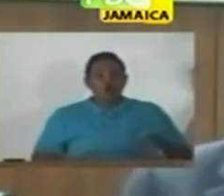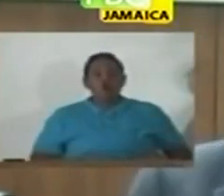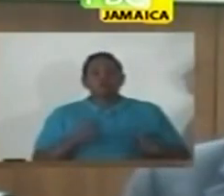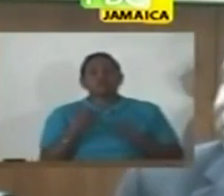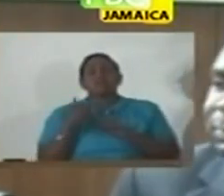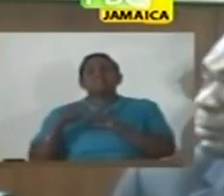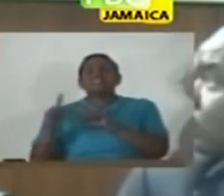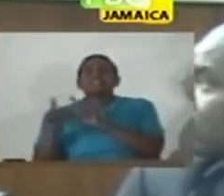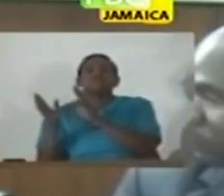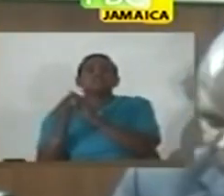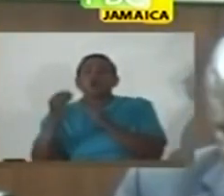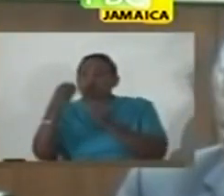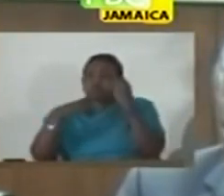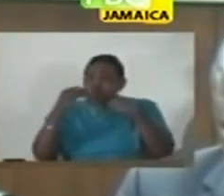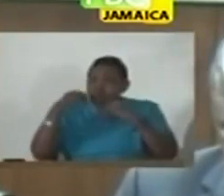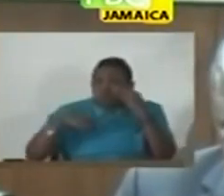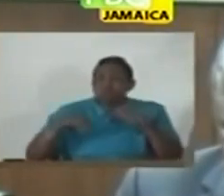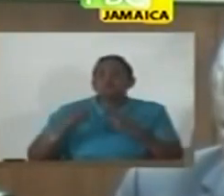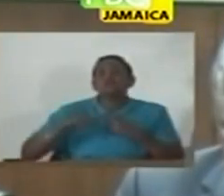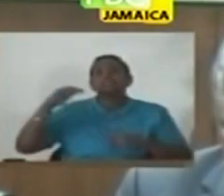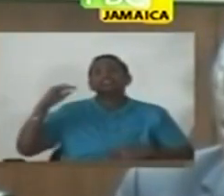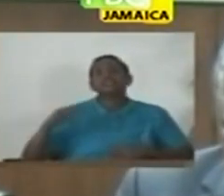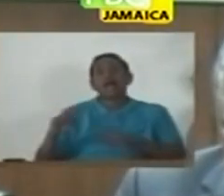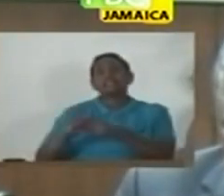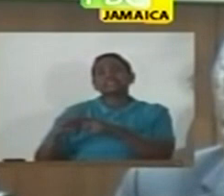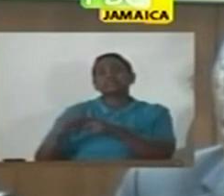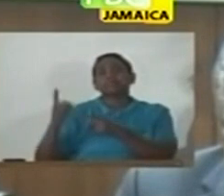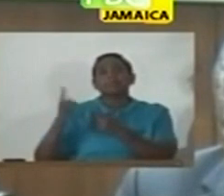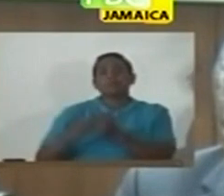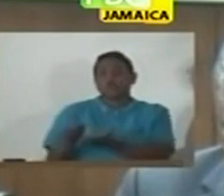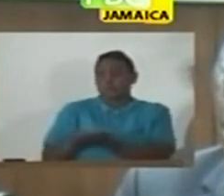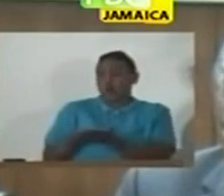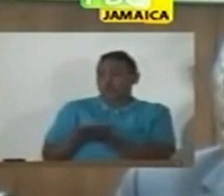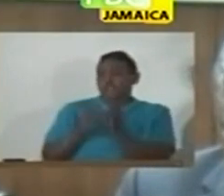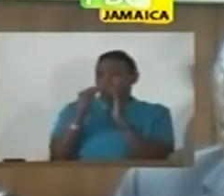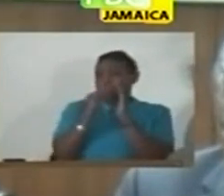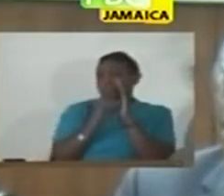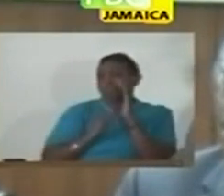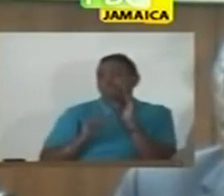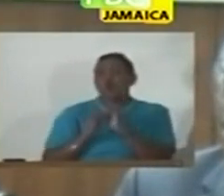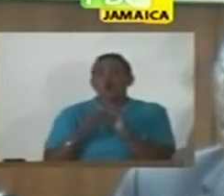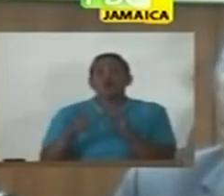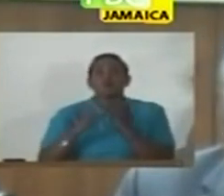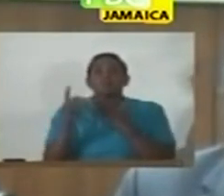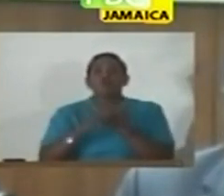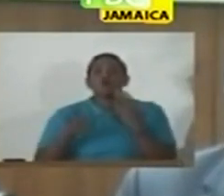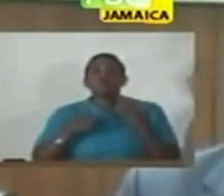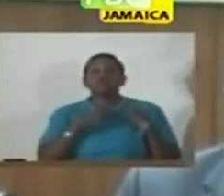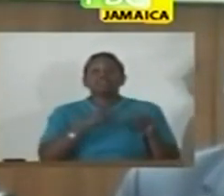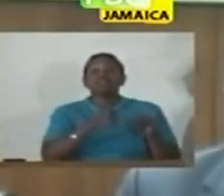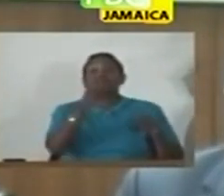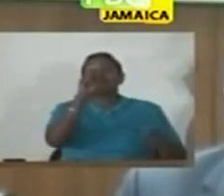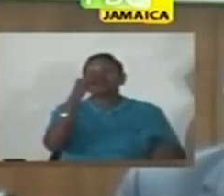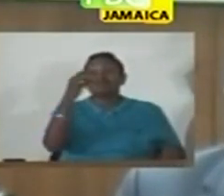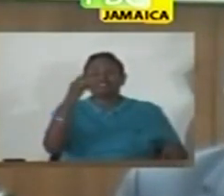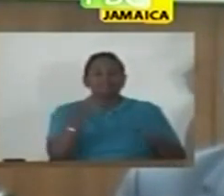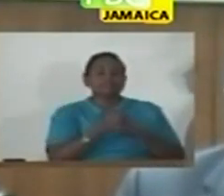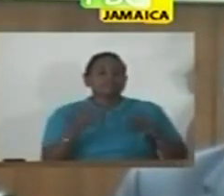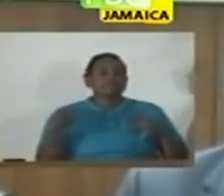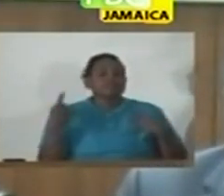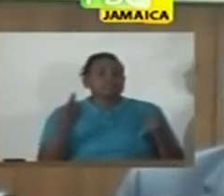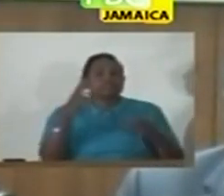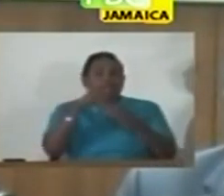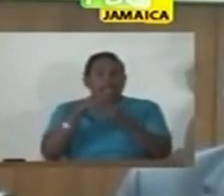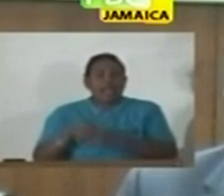sessions on nutrition, child discipline, and budgeting. The program, which started in 2017, has since